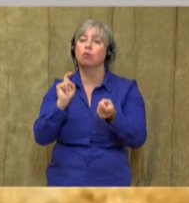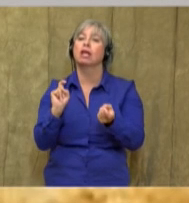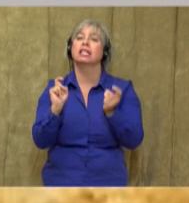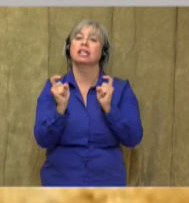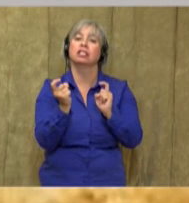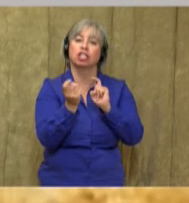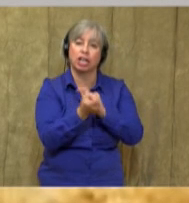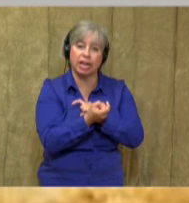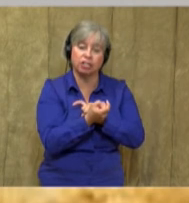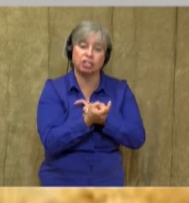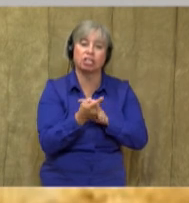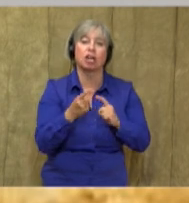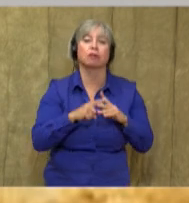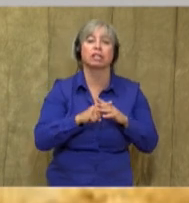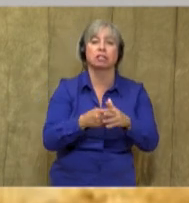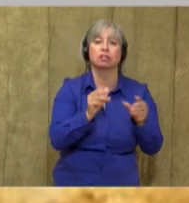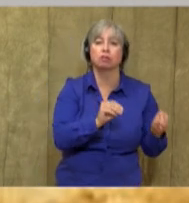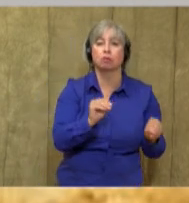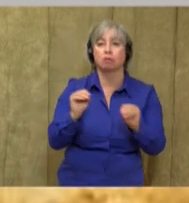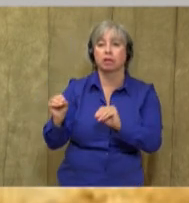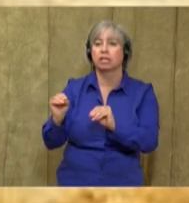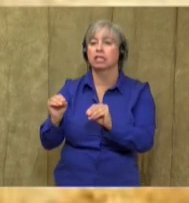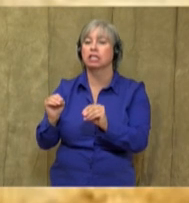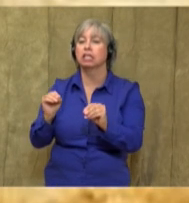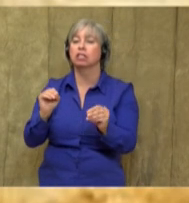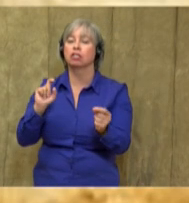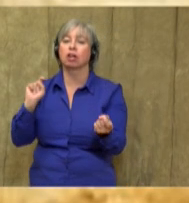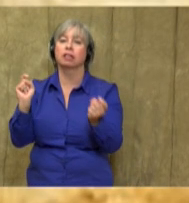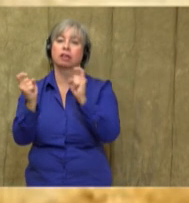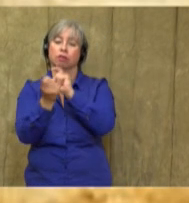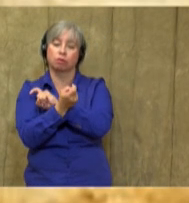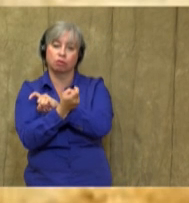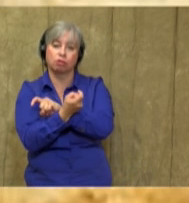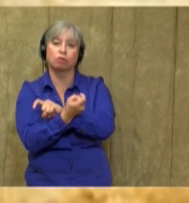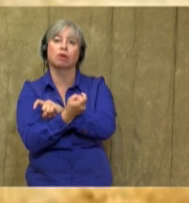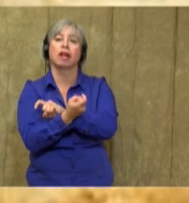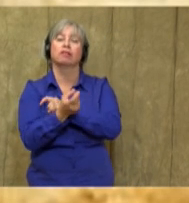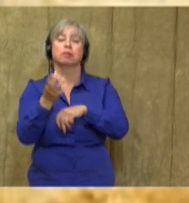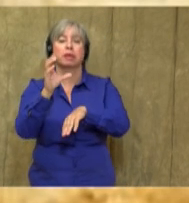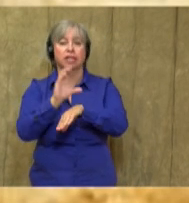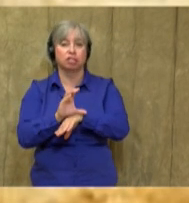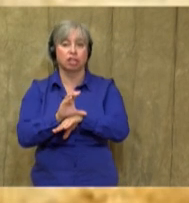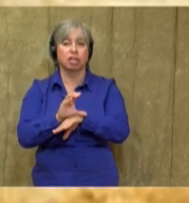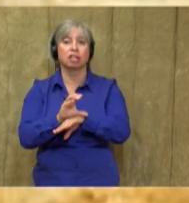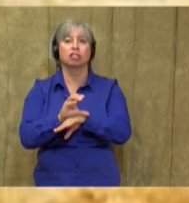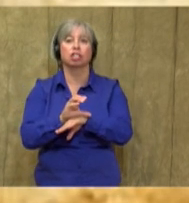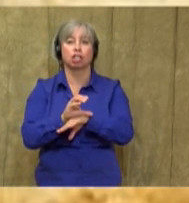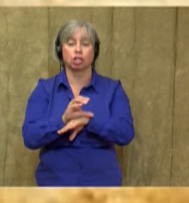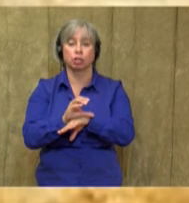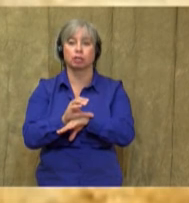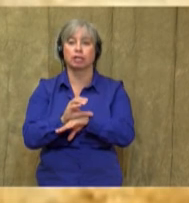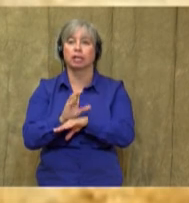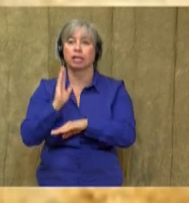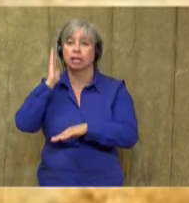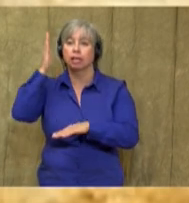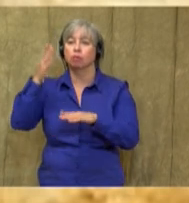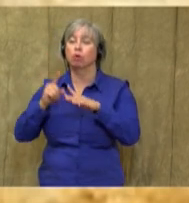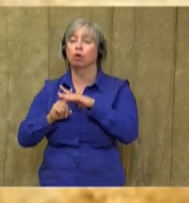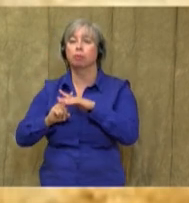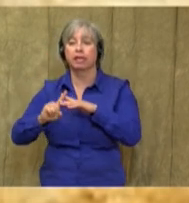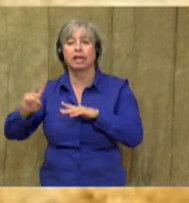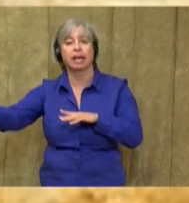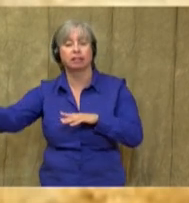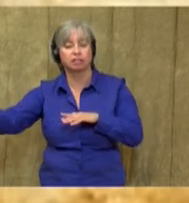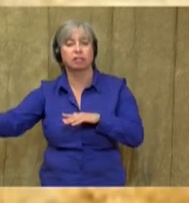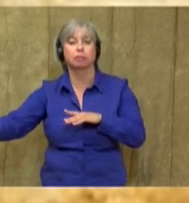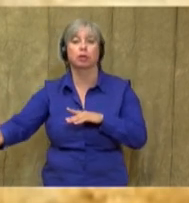he started a movement called the Reformation, the reforming of the church. He's actually going to be excommunicated from the